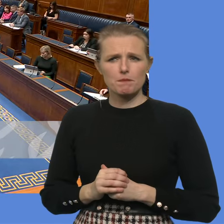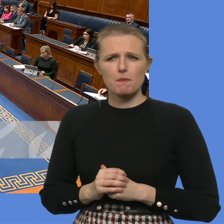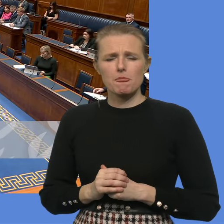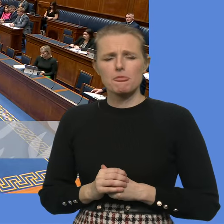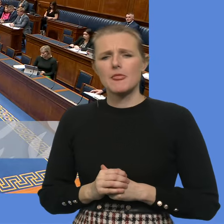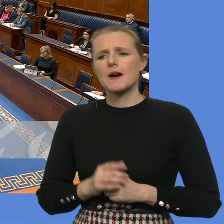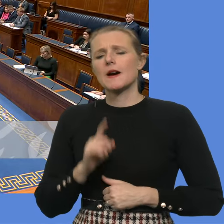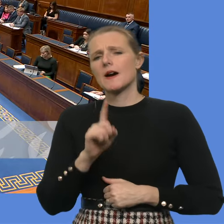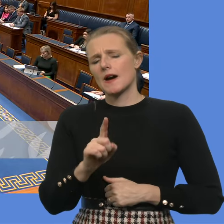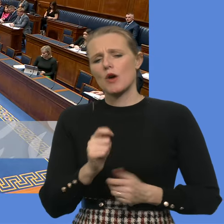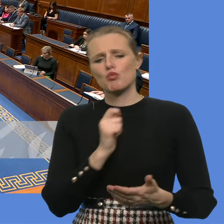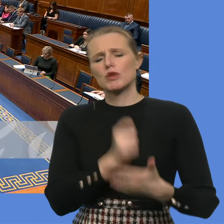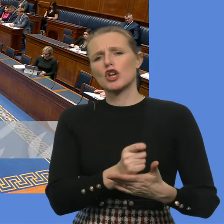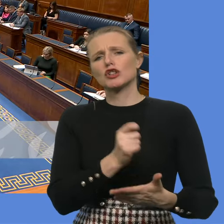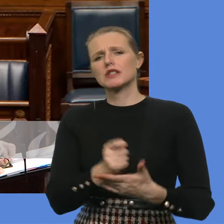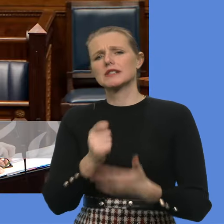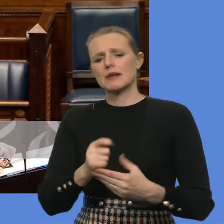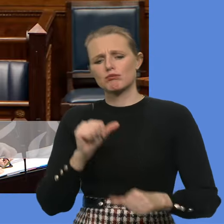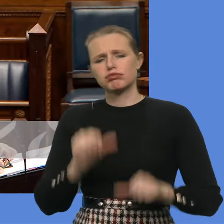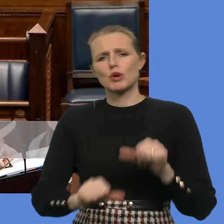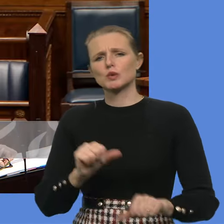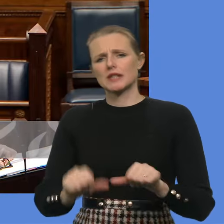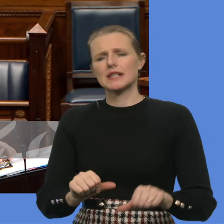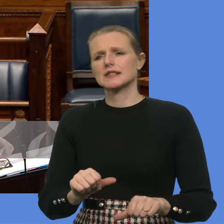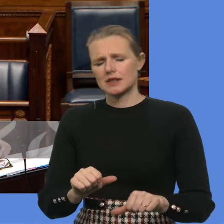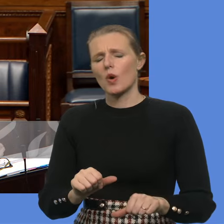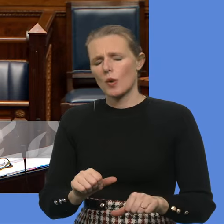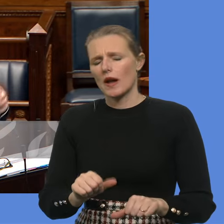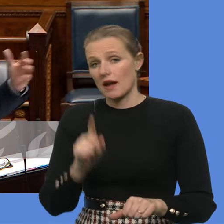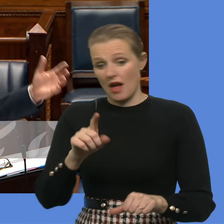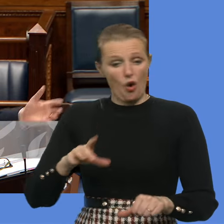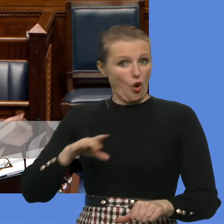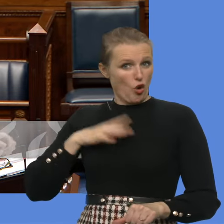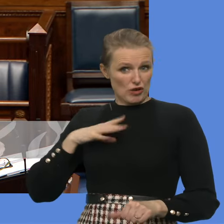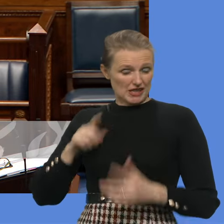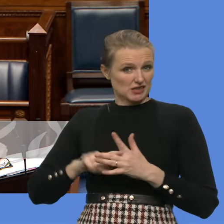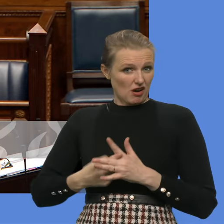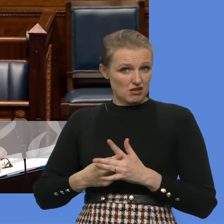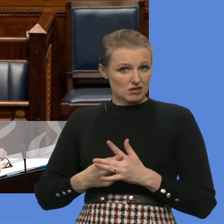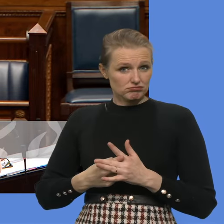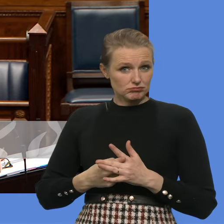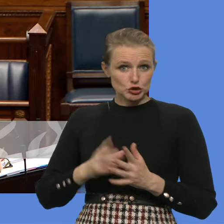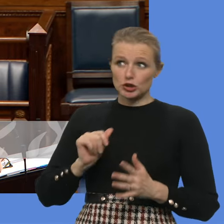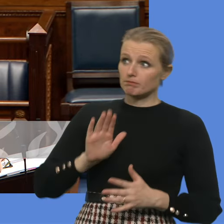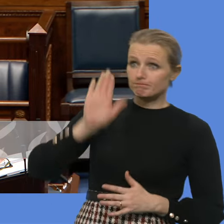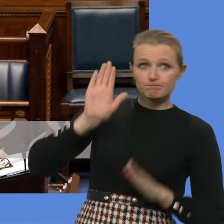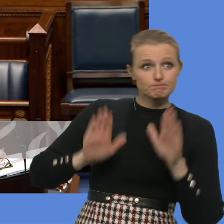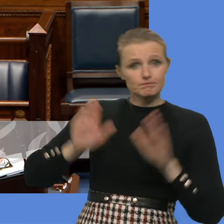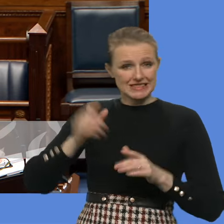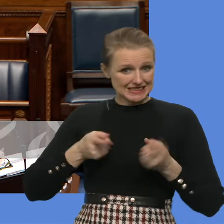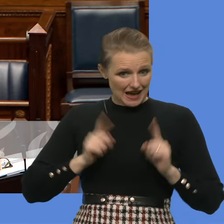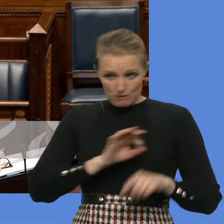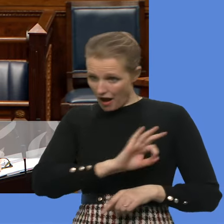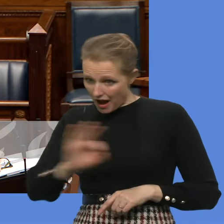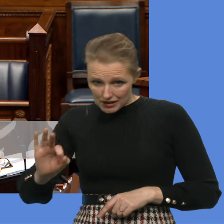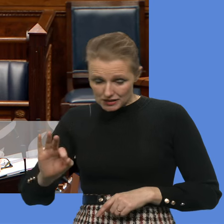In terms of the redundancy process, what we asked, it was already started. Expressions of interest had gone out to staff. There had been a